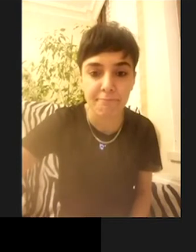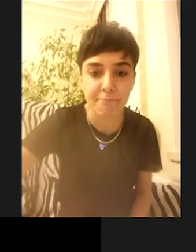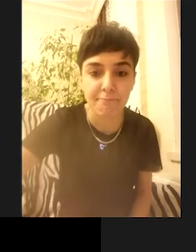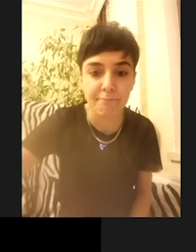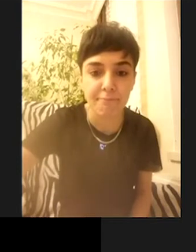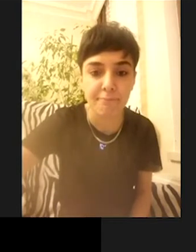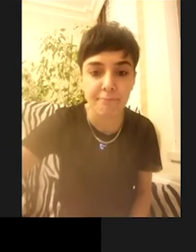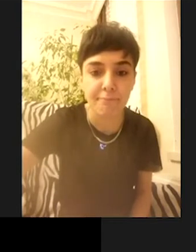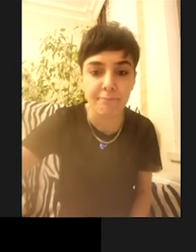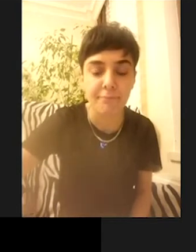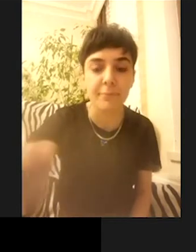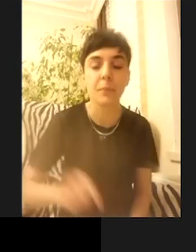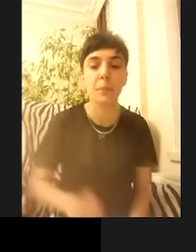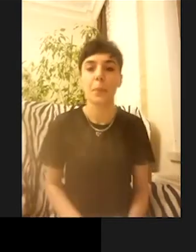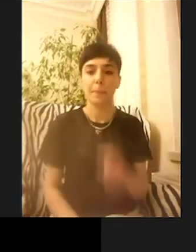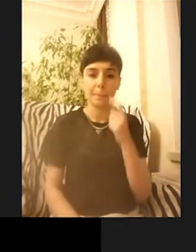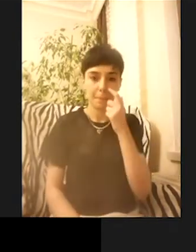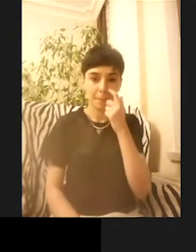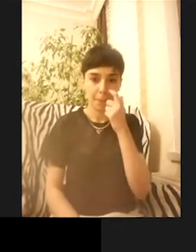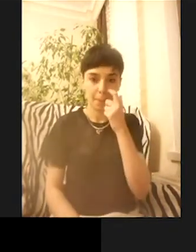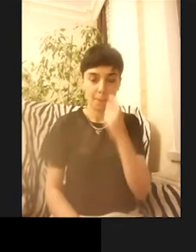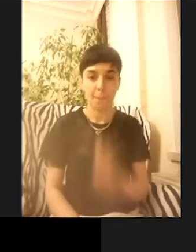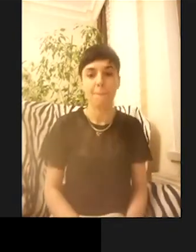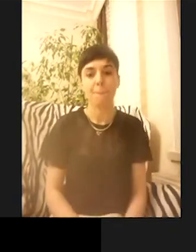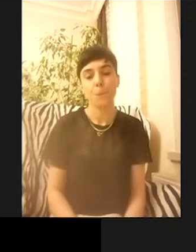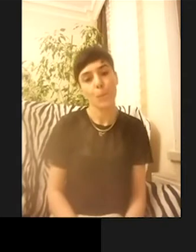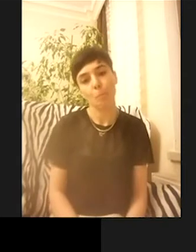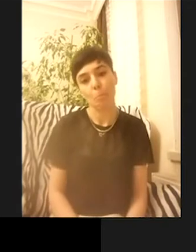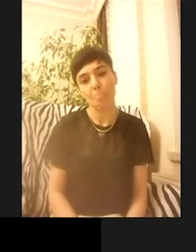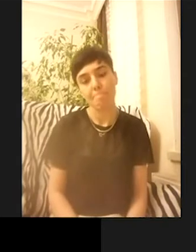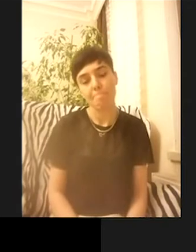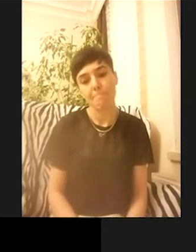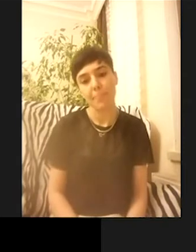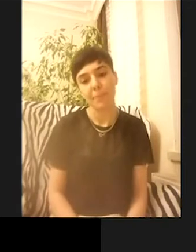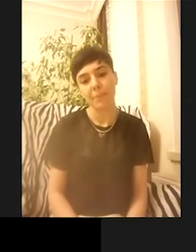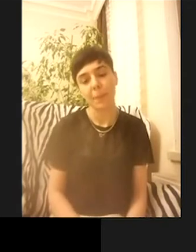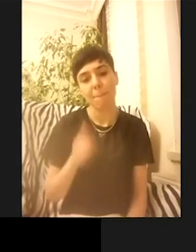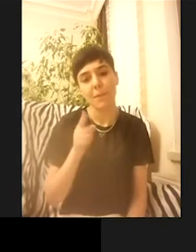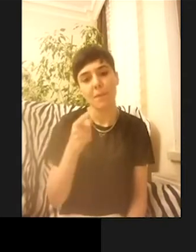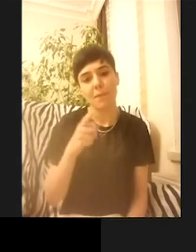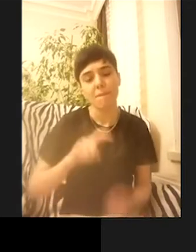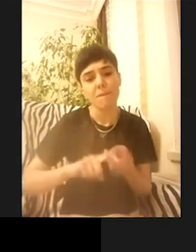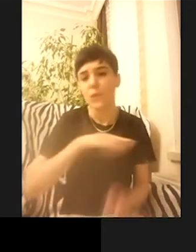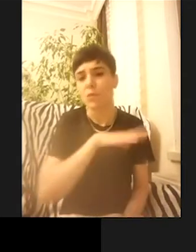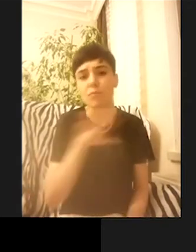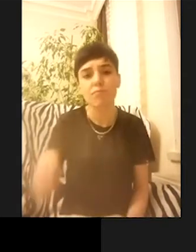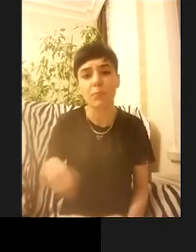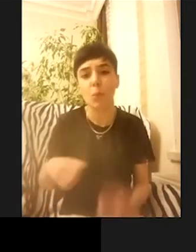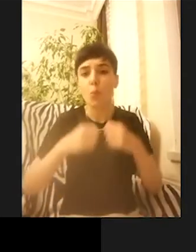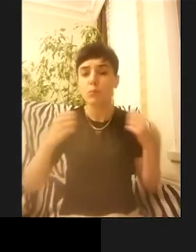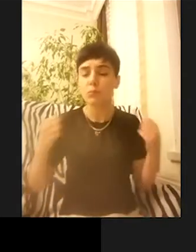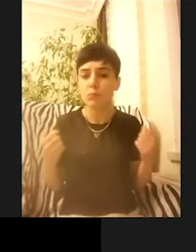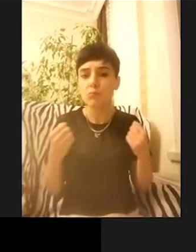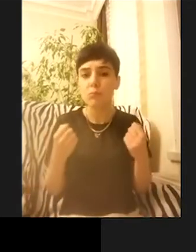I feel like I have to put square quotes on every word now, but yeah. In my personal experience, actually, the way that I